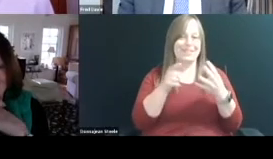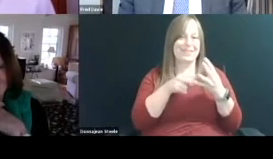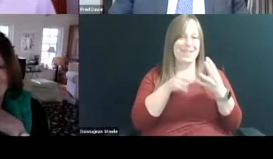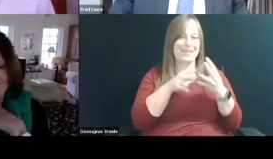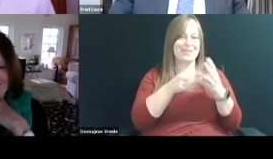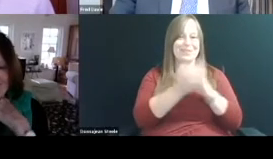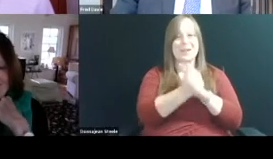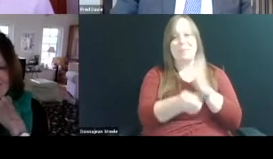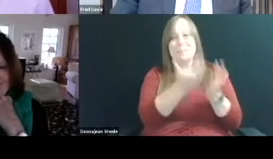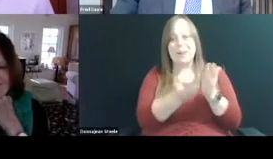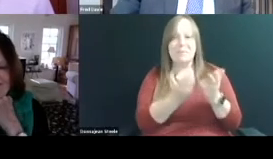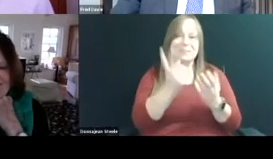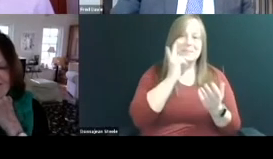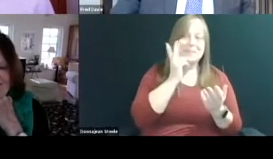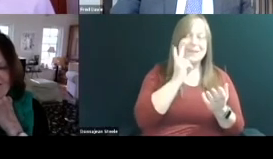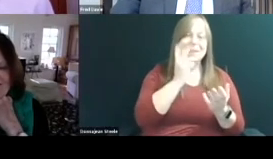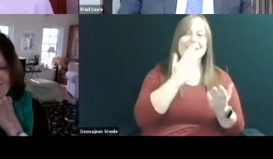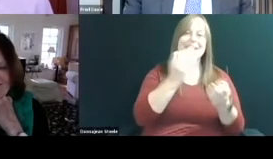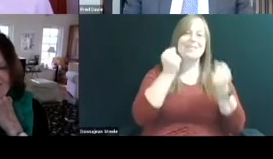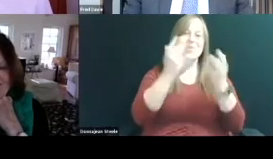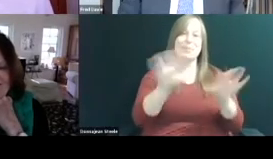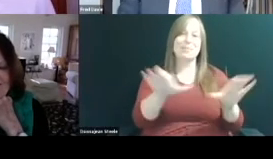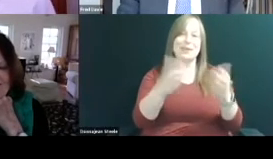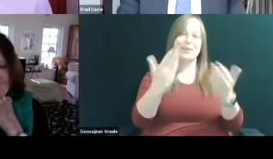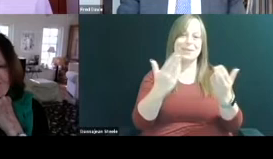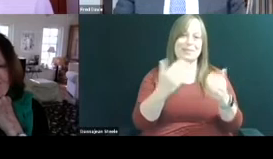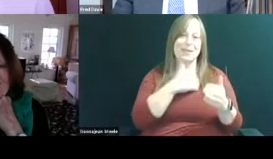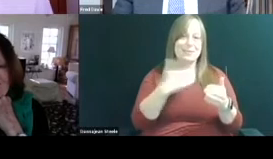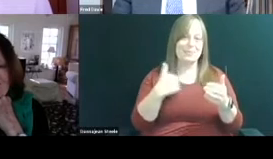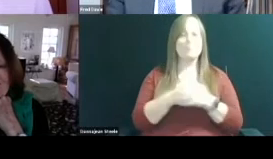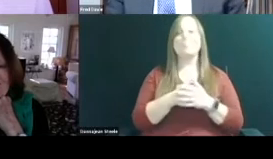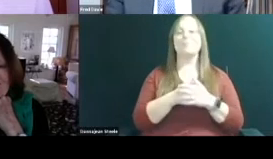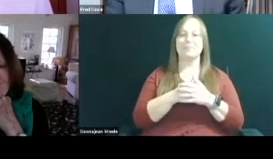morning, maybe, probably, but thank you so much for being here, council member.